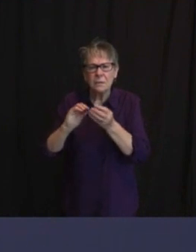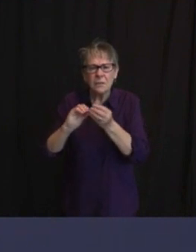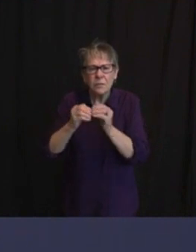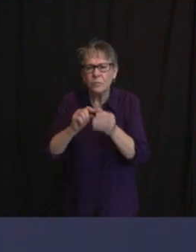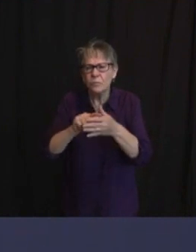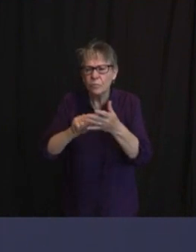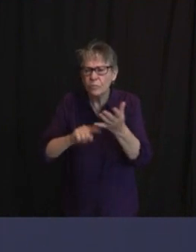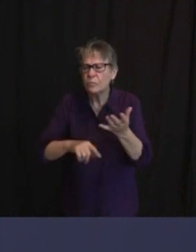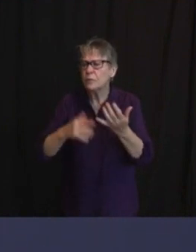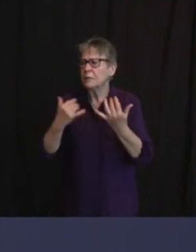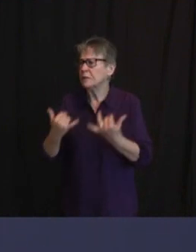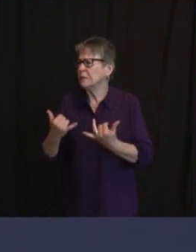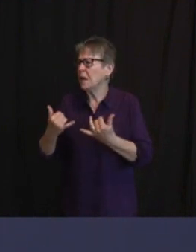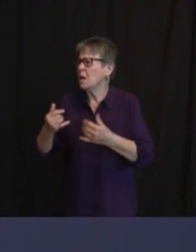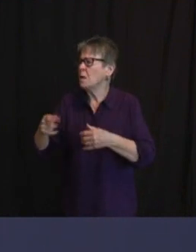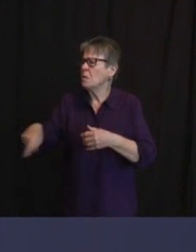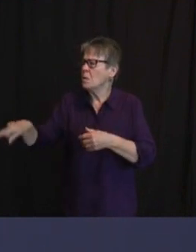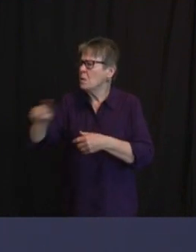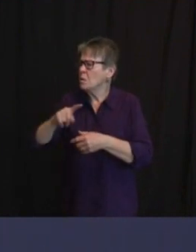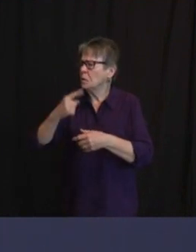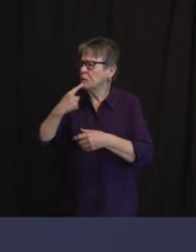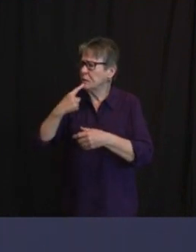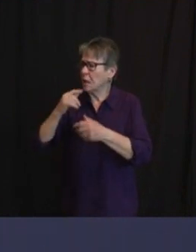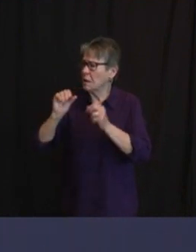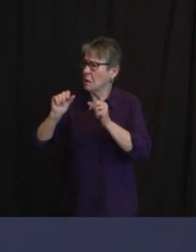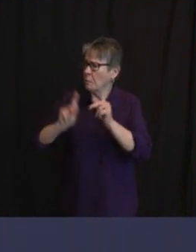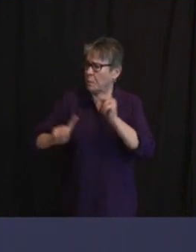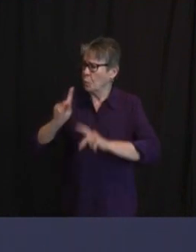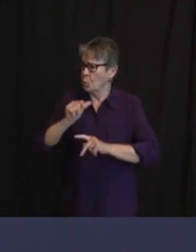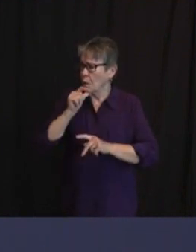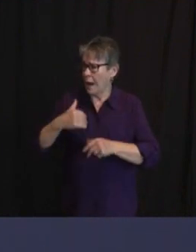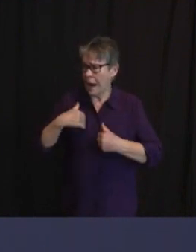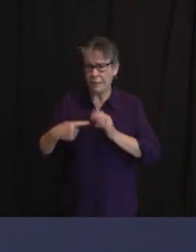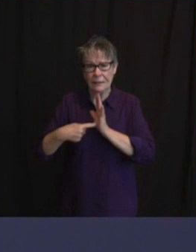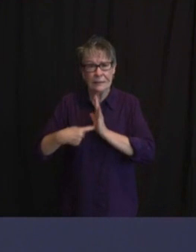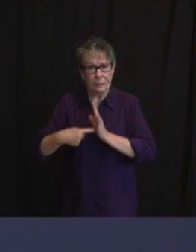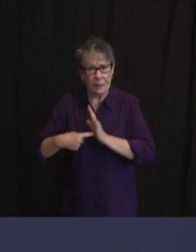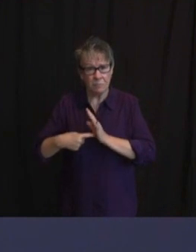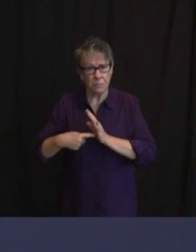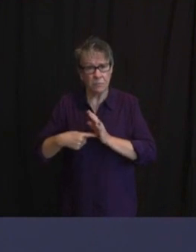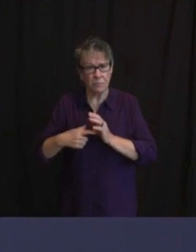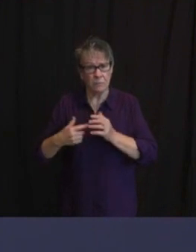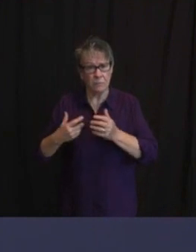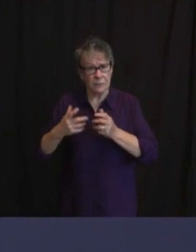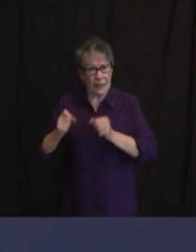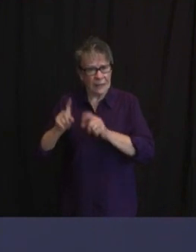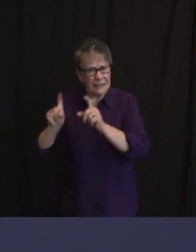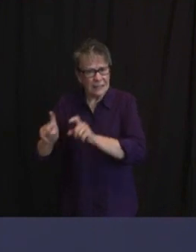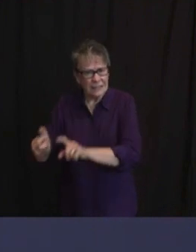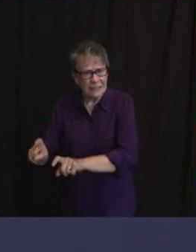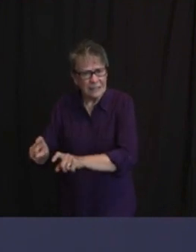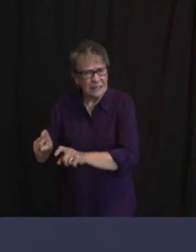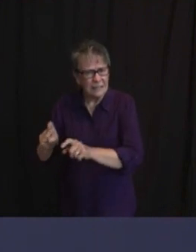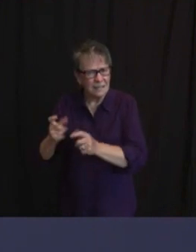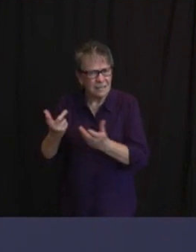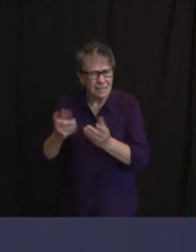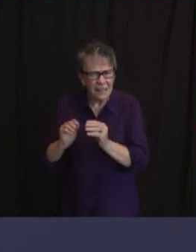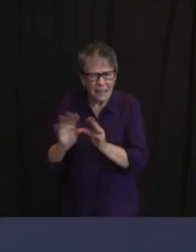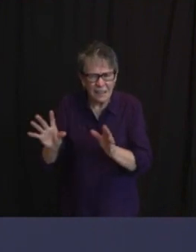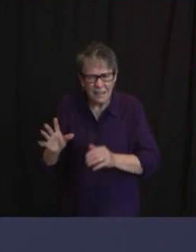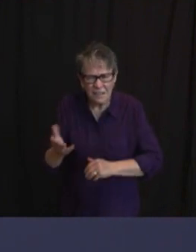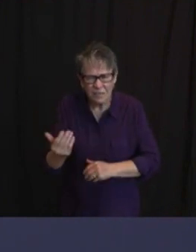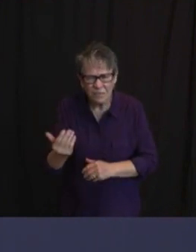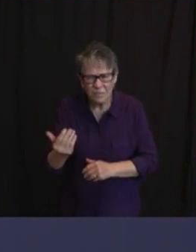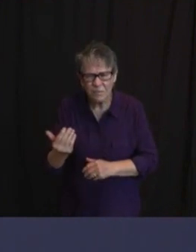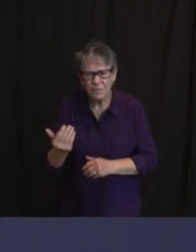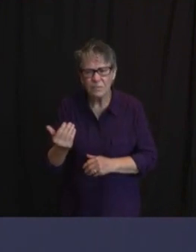testing? Governor, you've been very vocal about other government agencies holding public meetings they shouldn't be. They're holding them virtually.